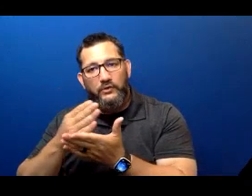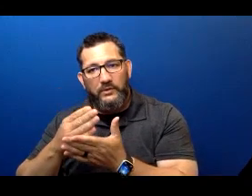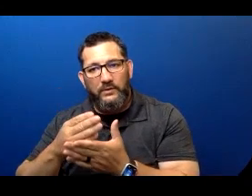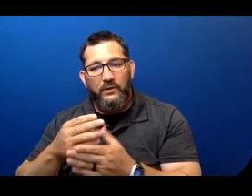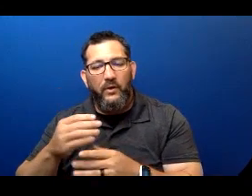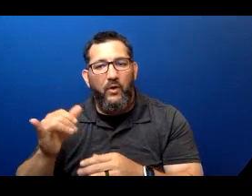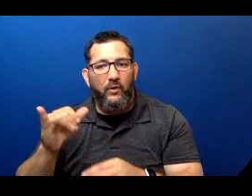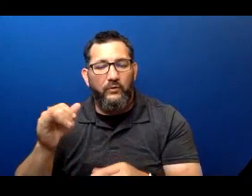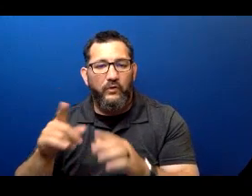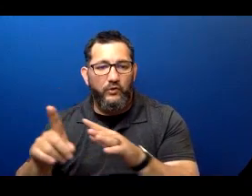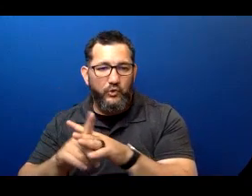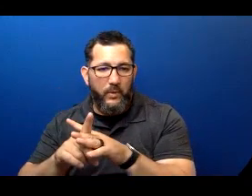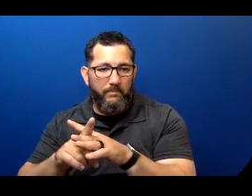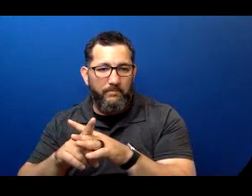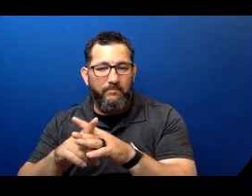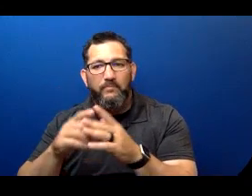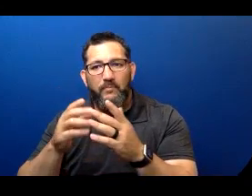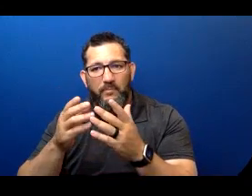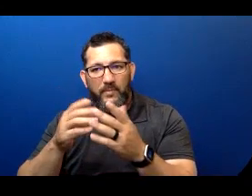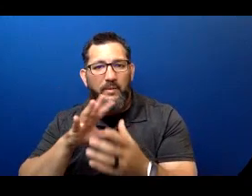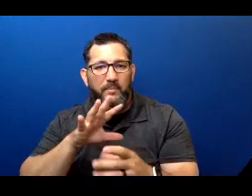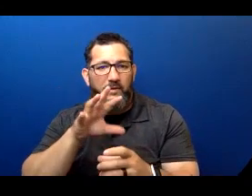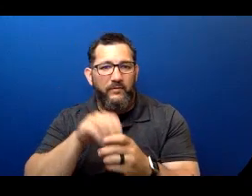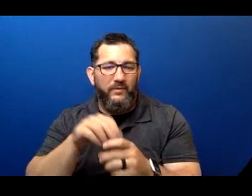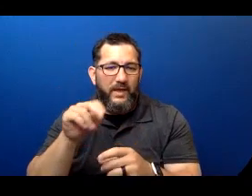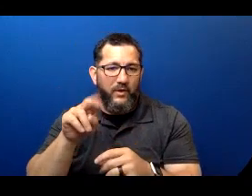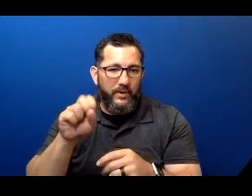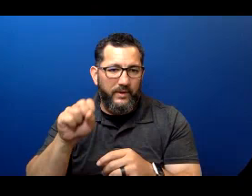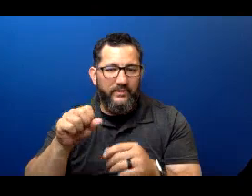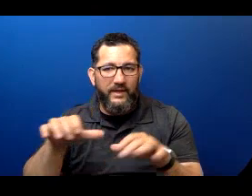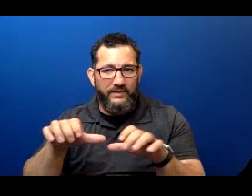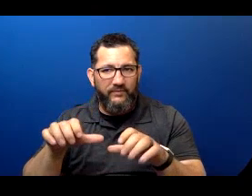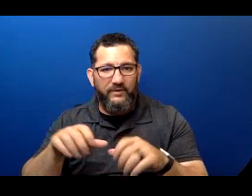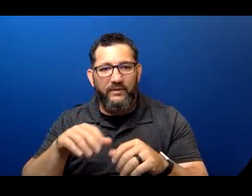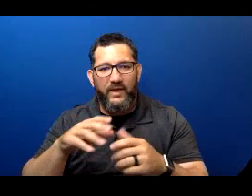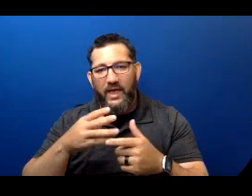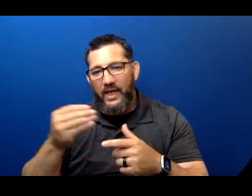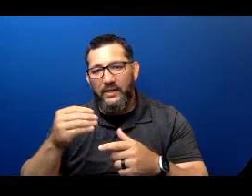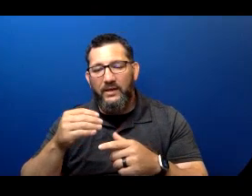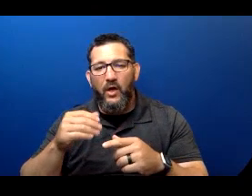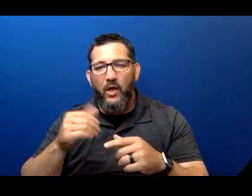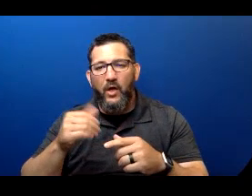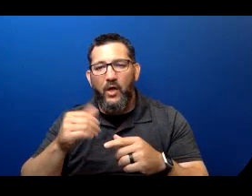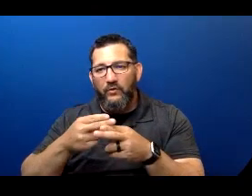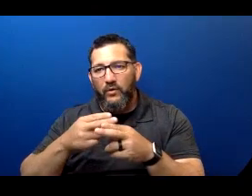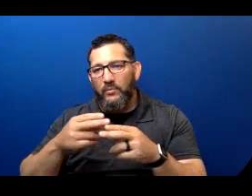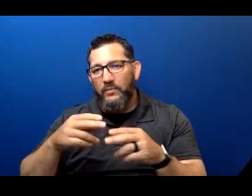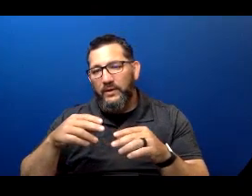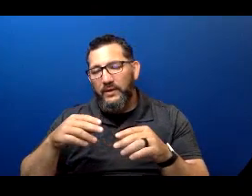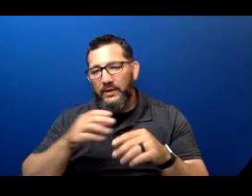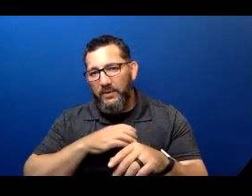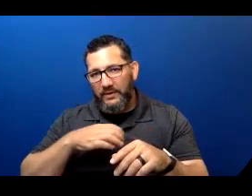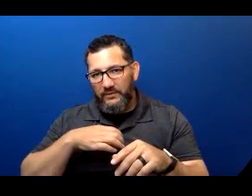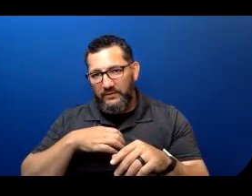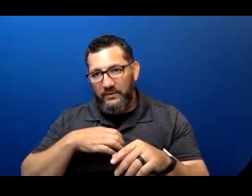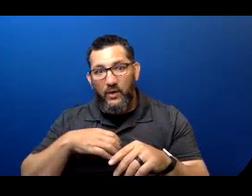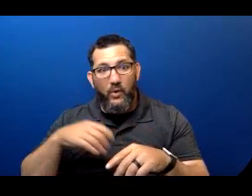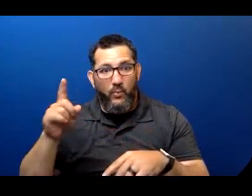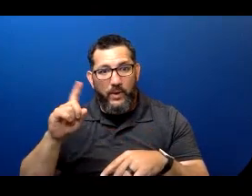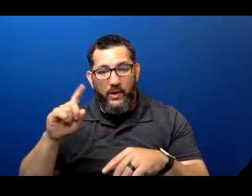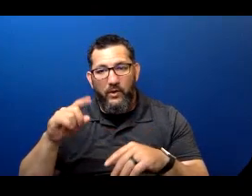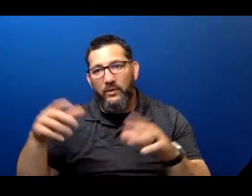also show up and make their way into our NRS activities, and interim committees, right? Where they meet